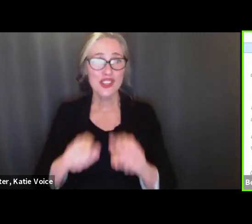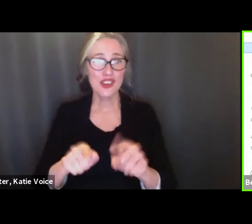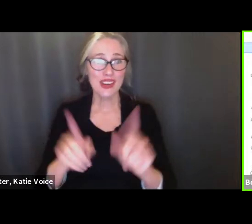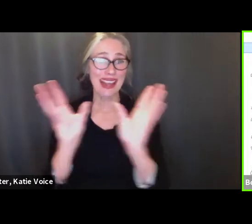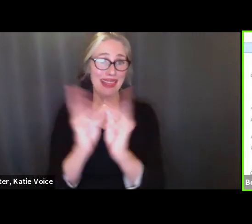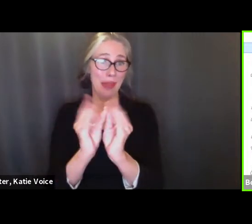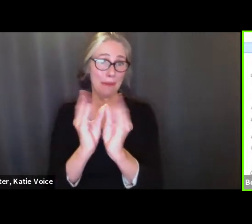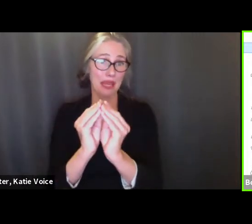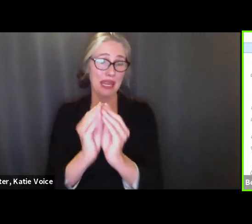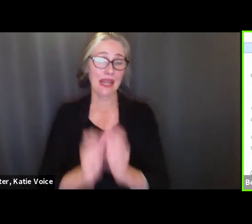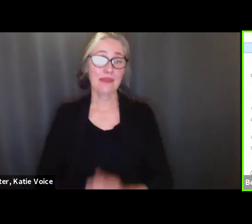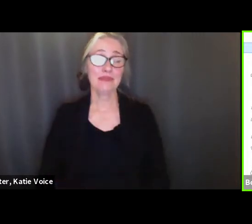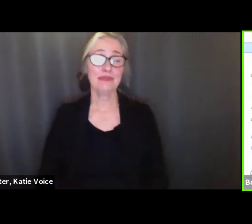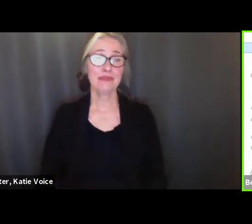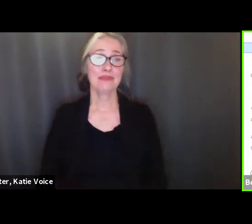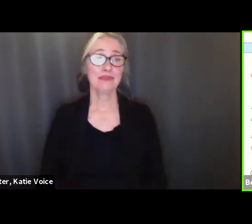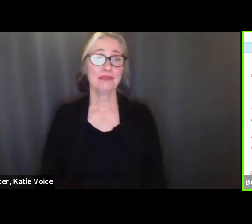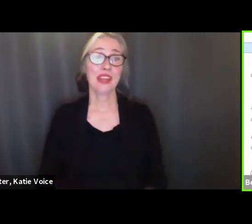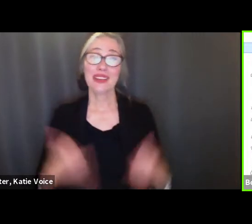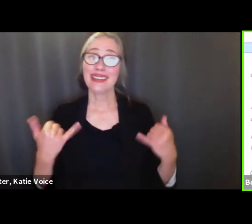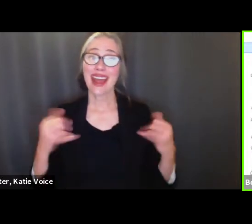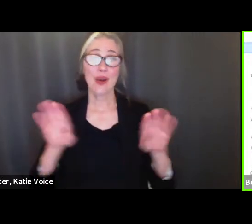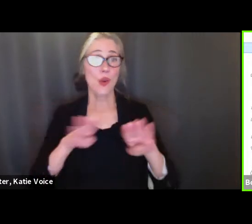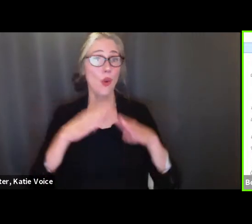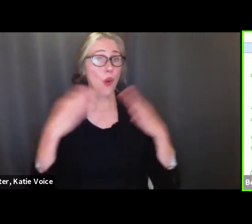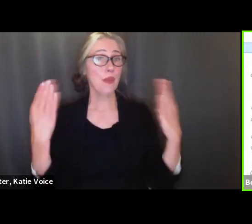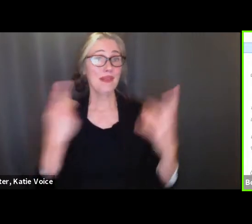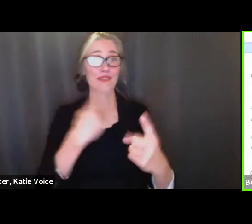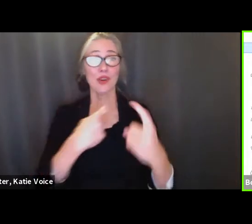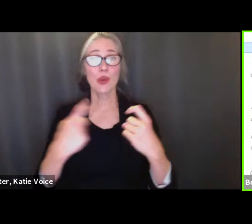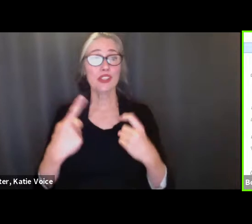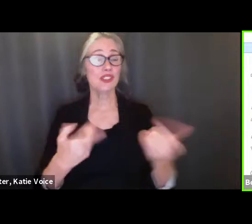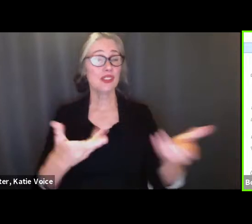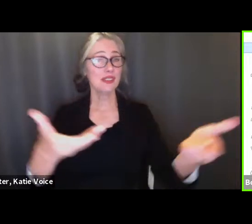that said, we'll open it up for any questions.